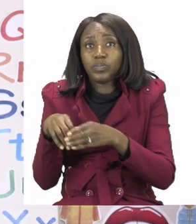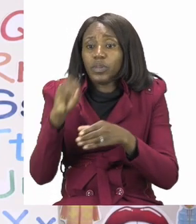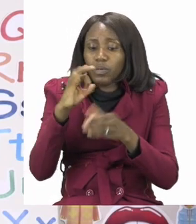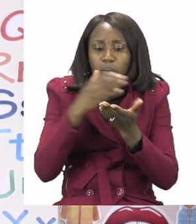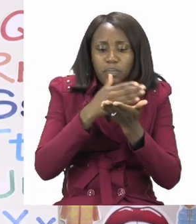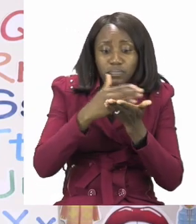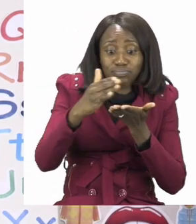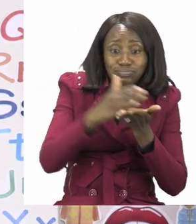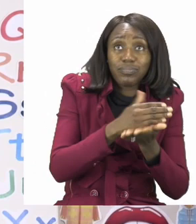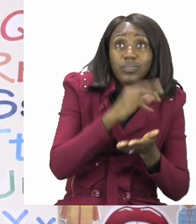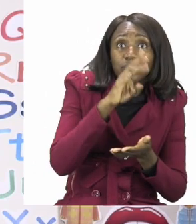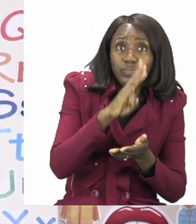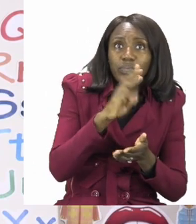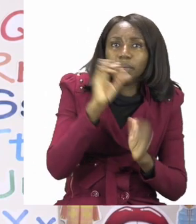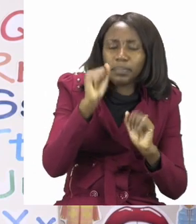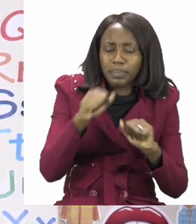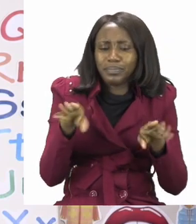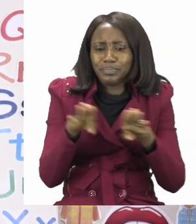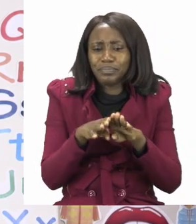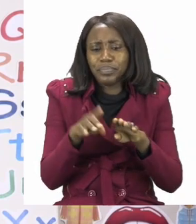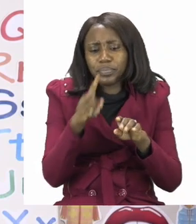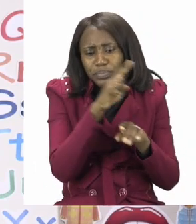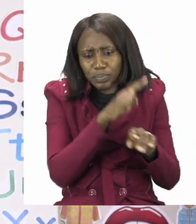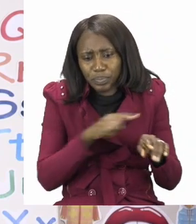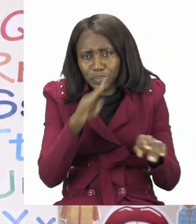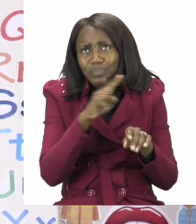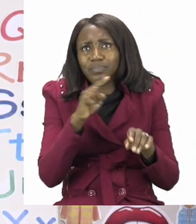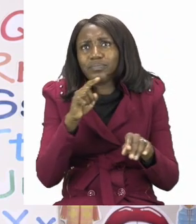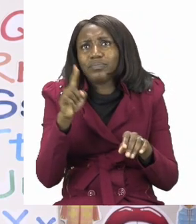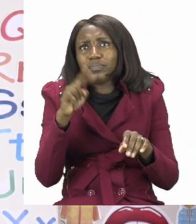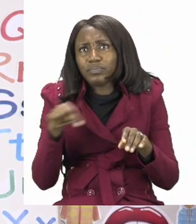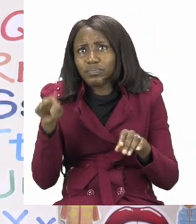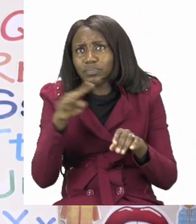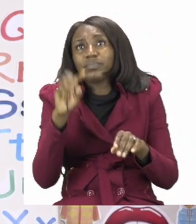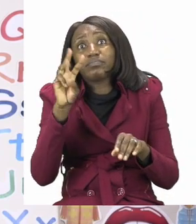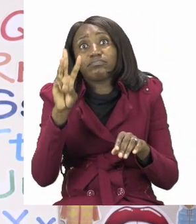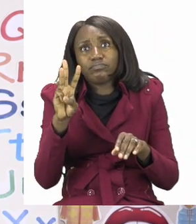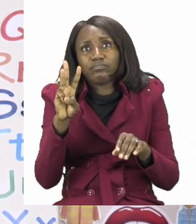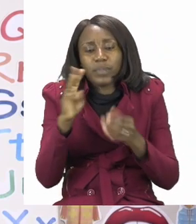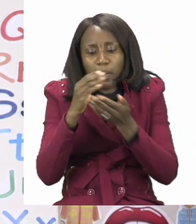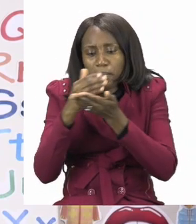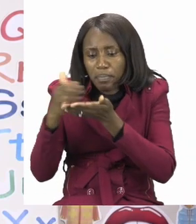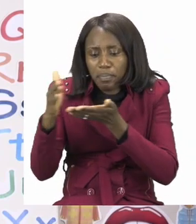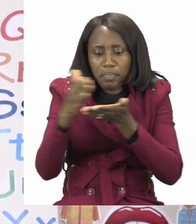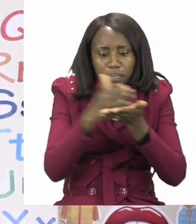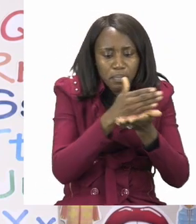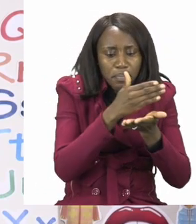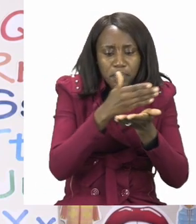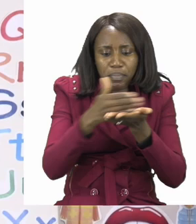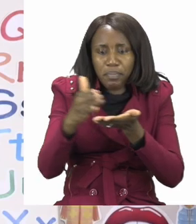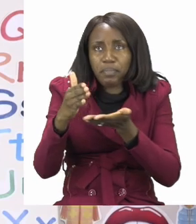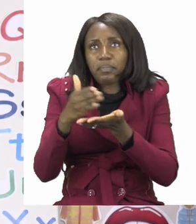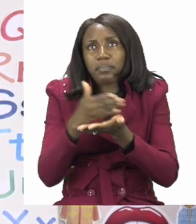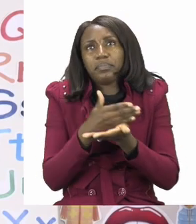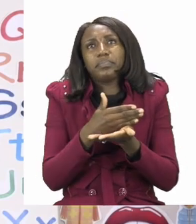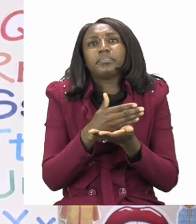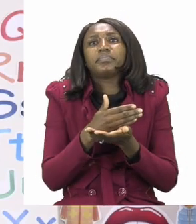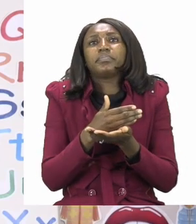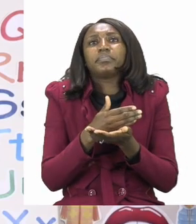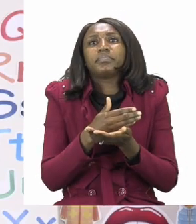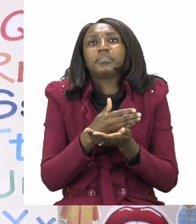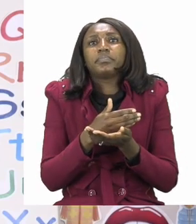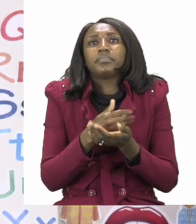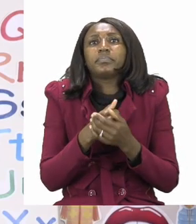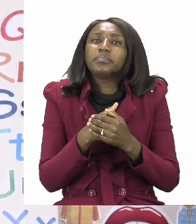3s, you need 3 circles and it's still the same answer for each circle. And if it is correct,